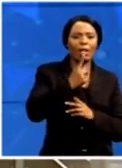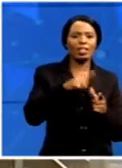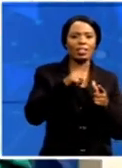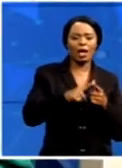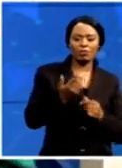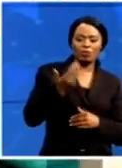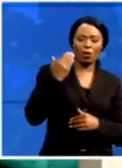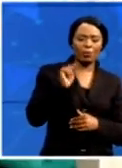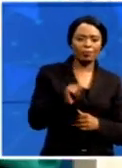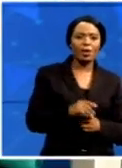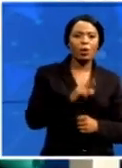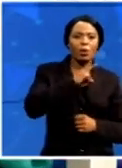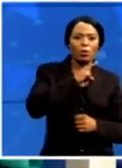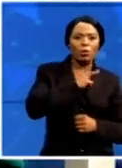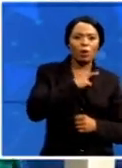of new plantings.